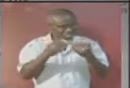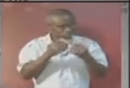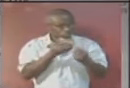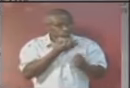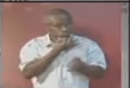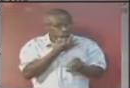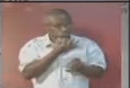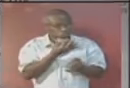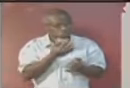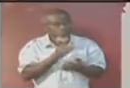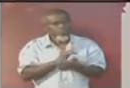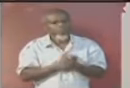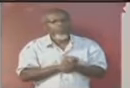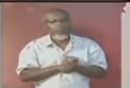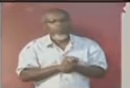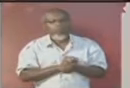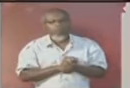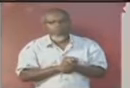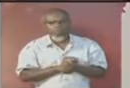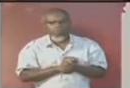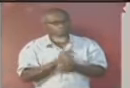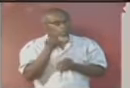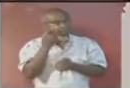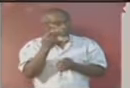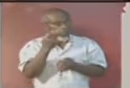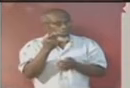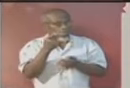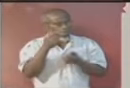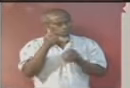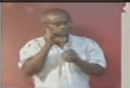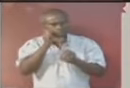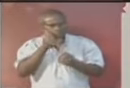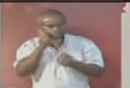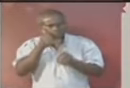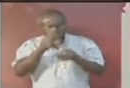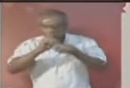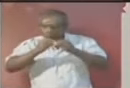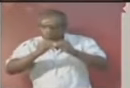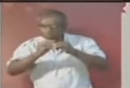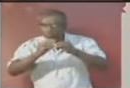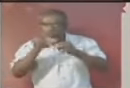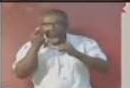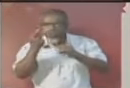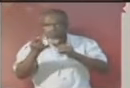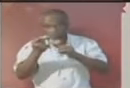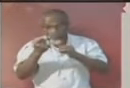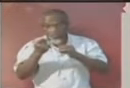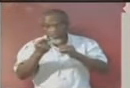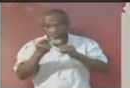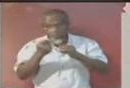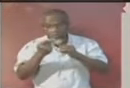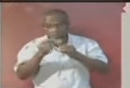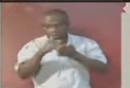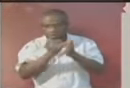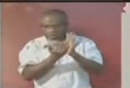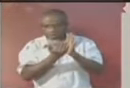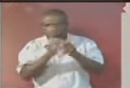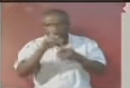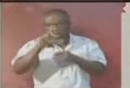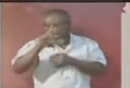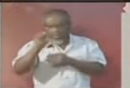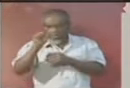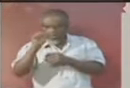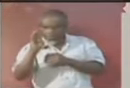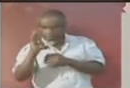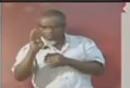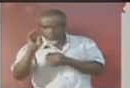daily reported figures. We have a broken week in terms of holidays, and a lot of times some of the laboratories are down.